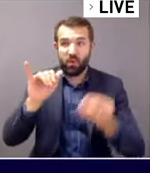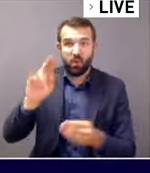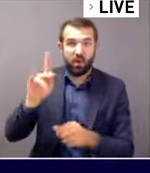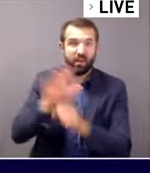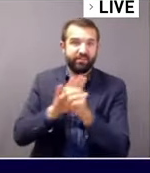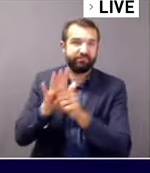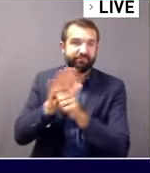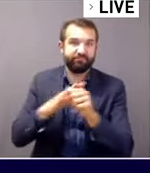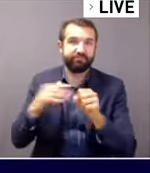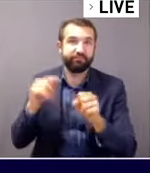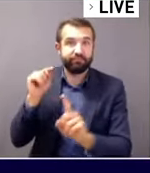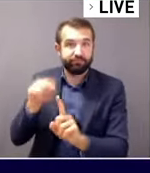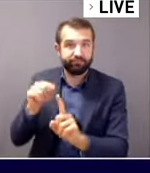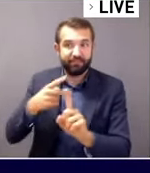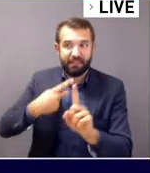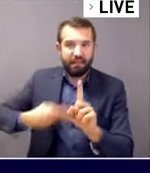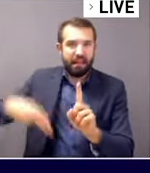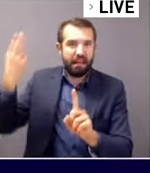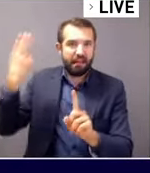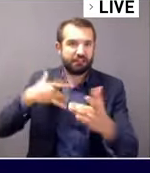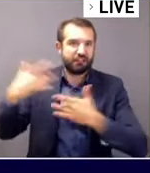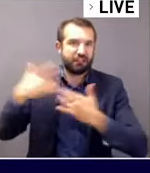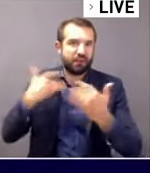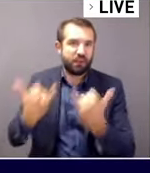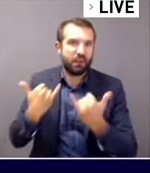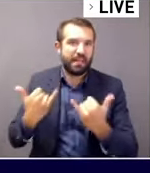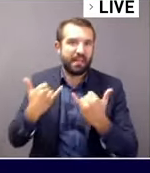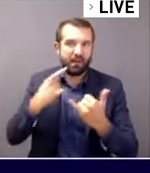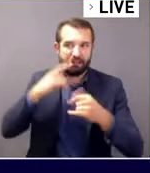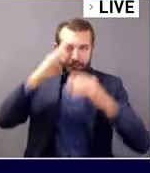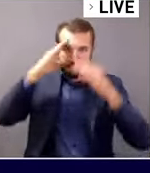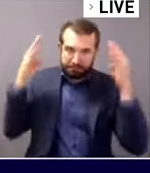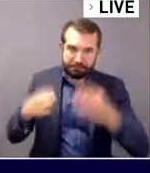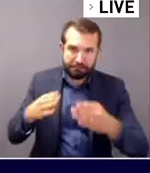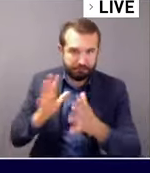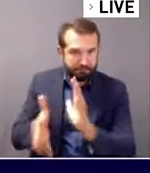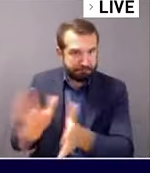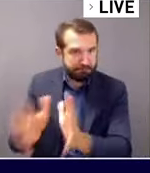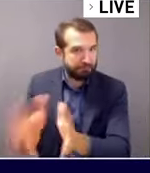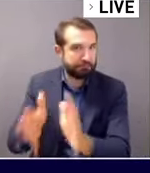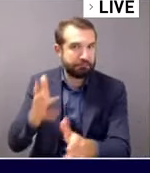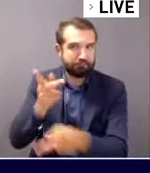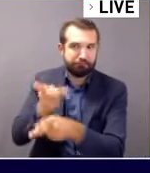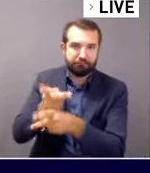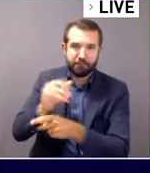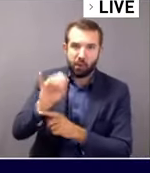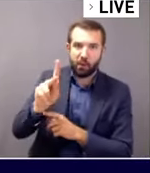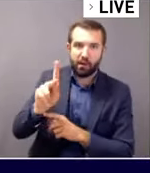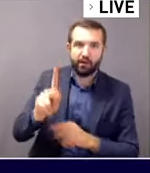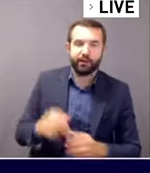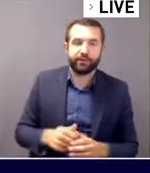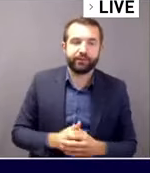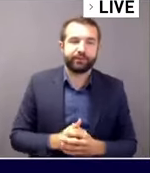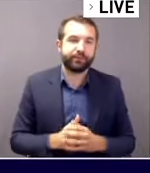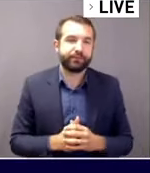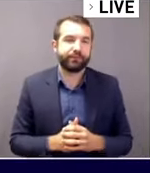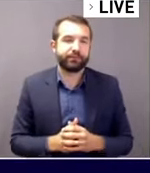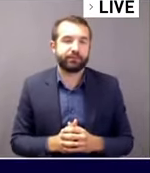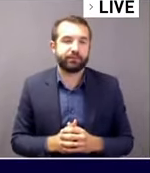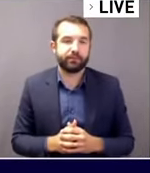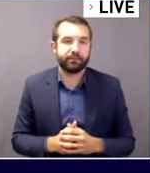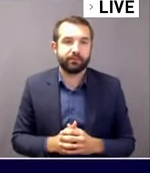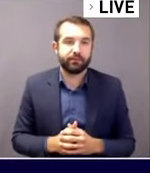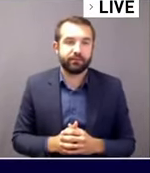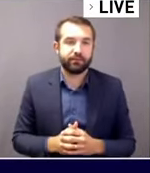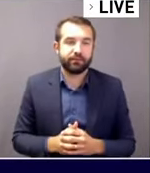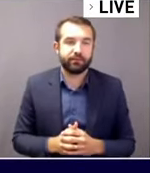in particular remains an area of high concern and high focus for all of us at Maine CDC right now.